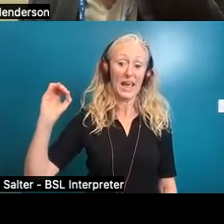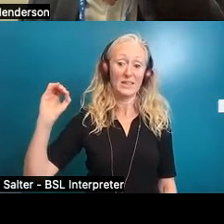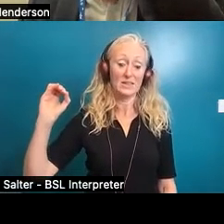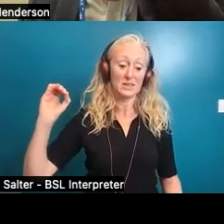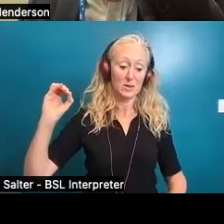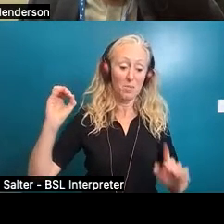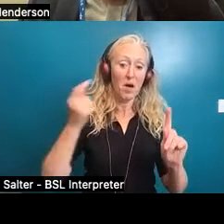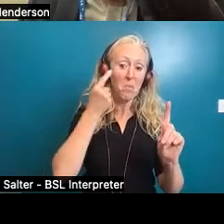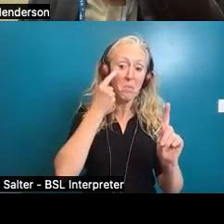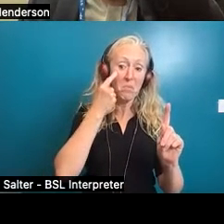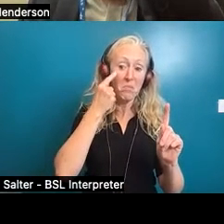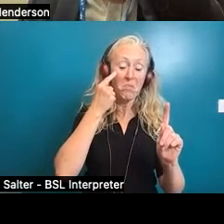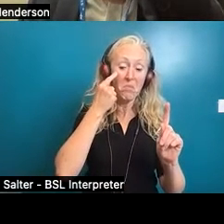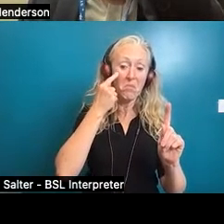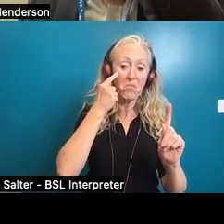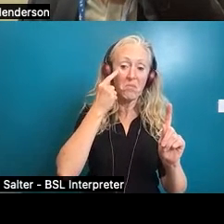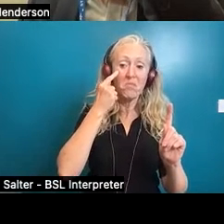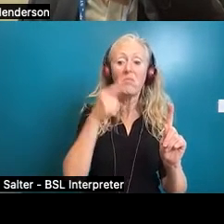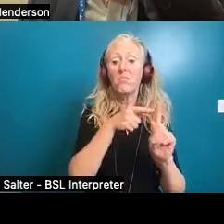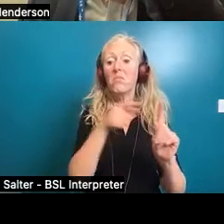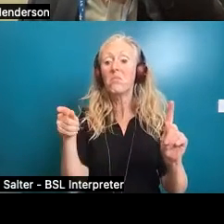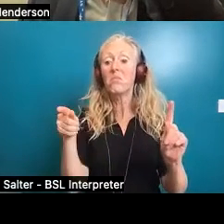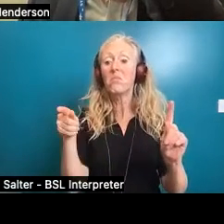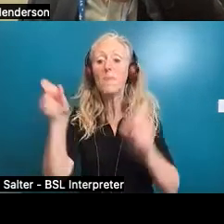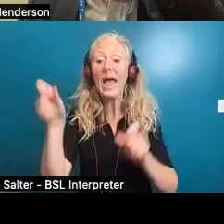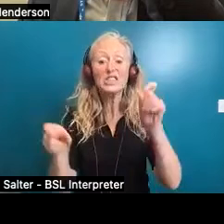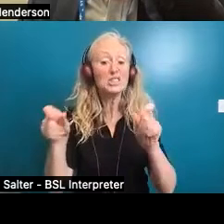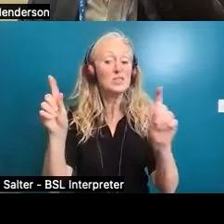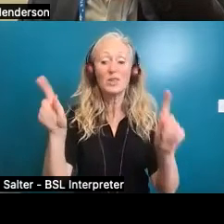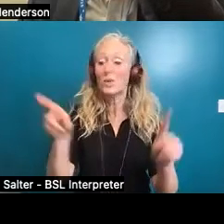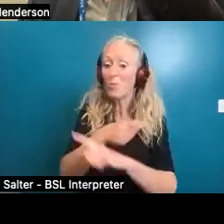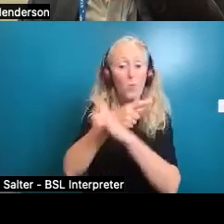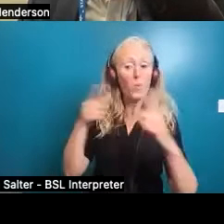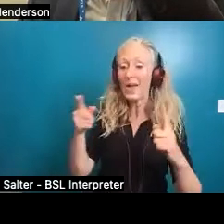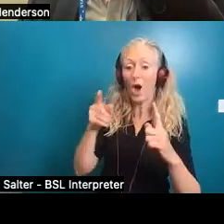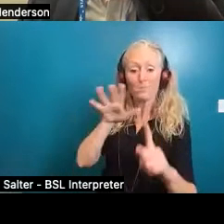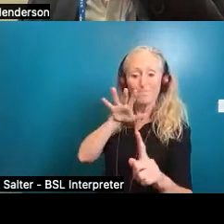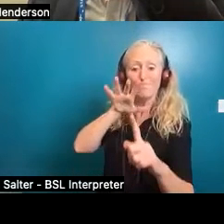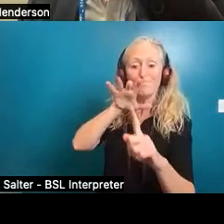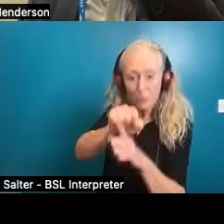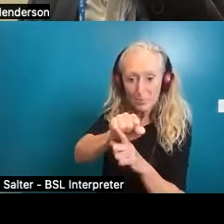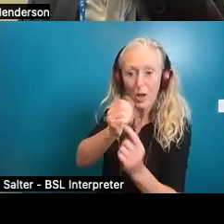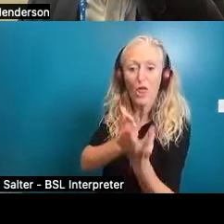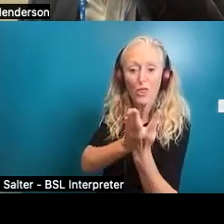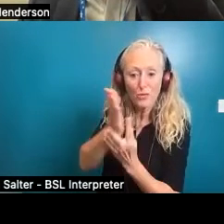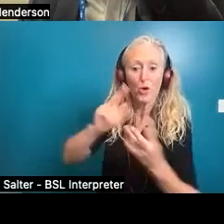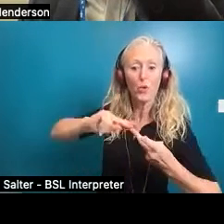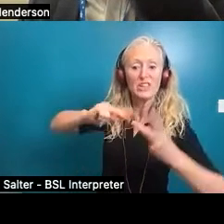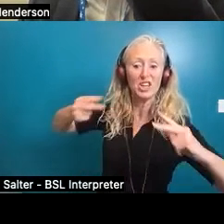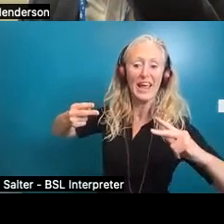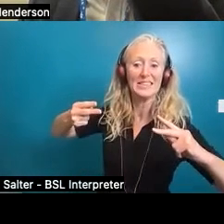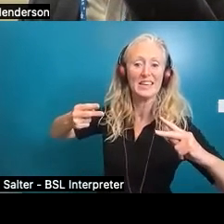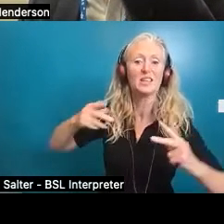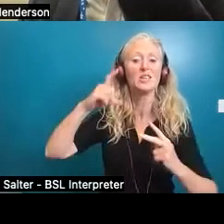a chunk of patients in whom we can't yet make a genetic diagnosis. Thank you, Rob. It's Chloe again